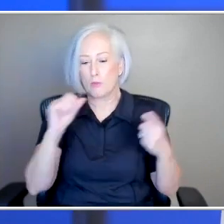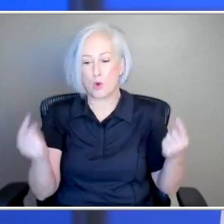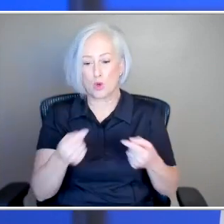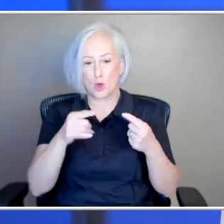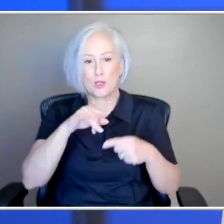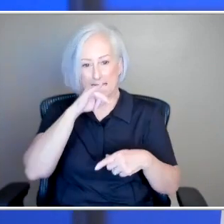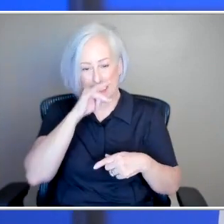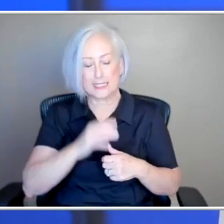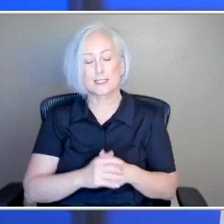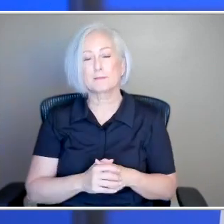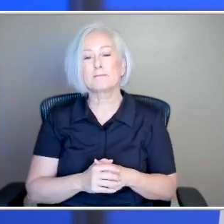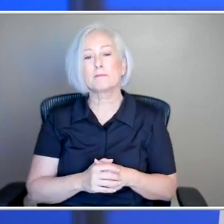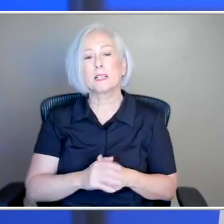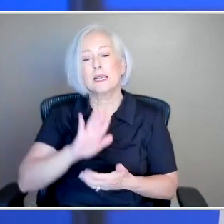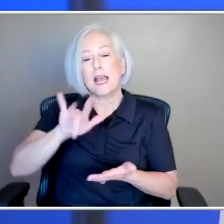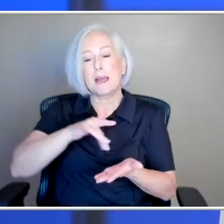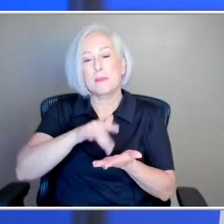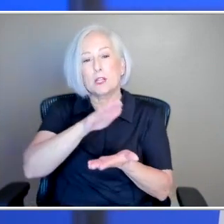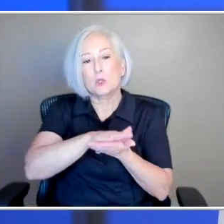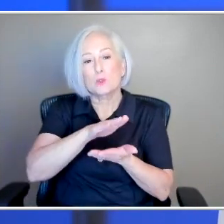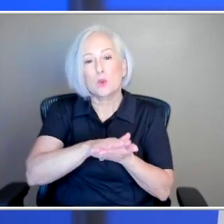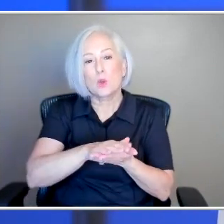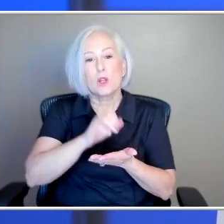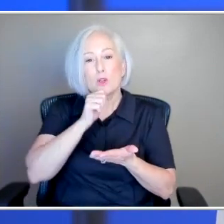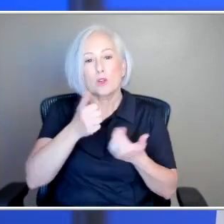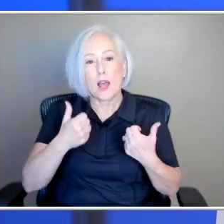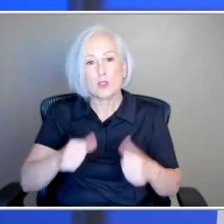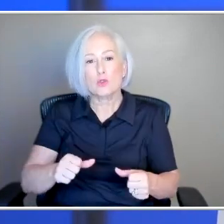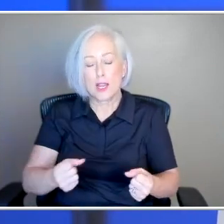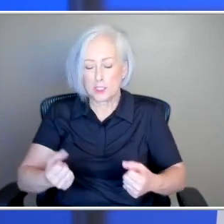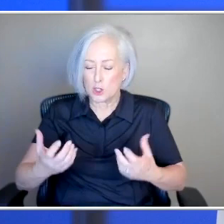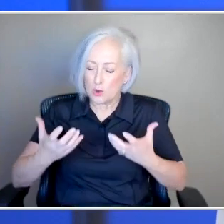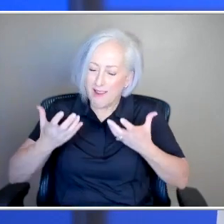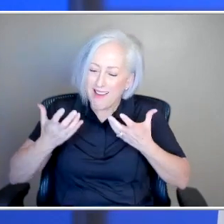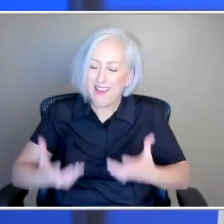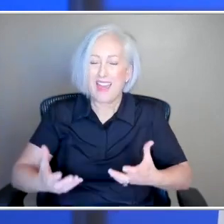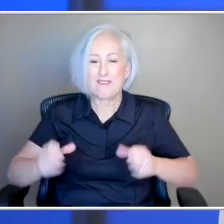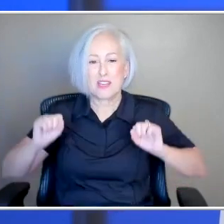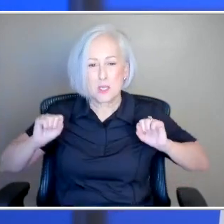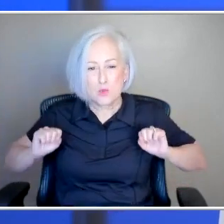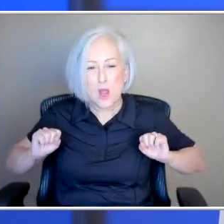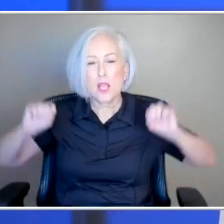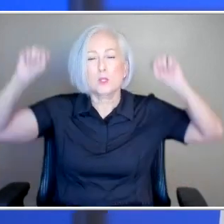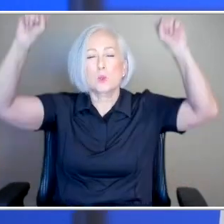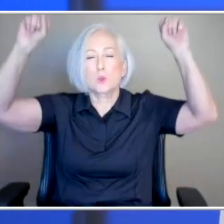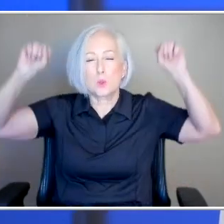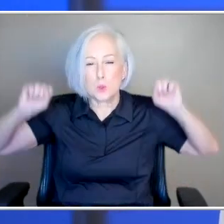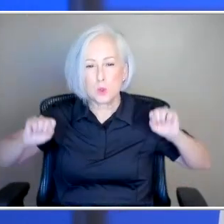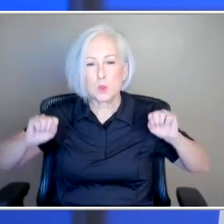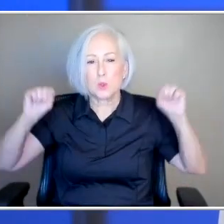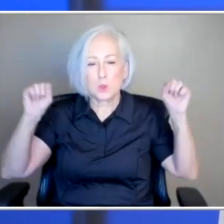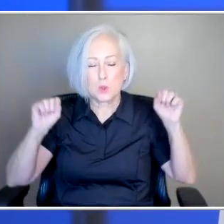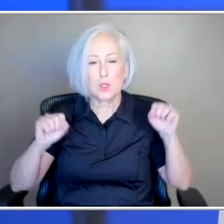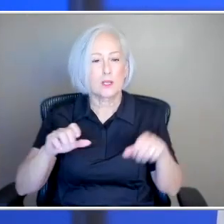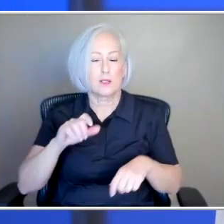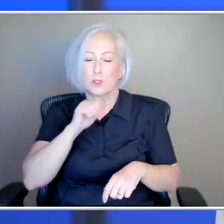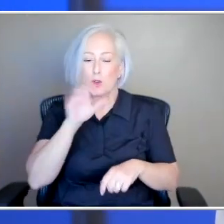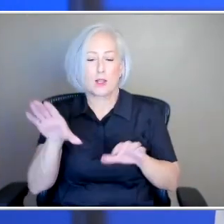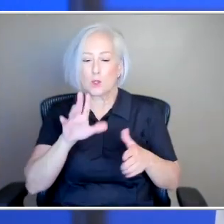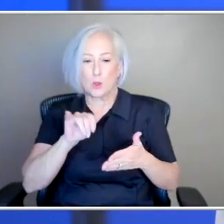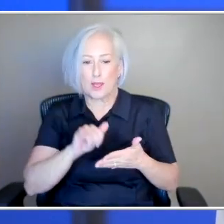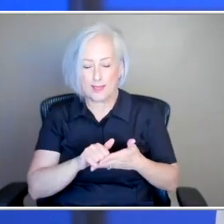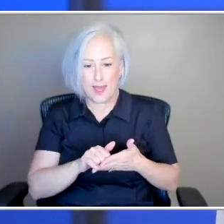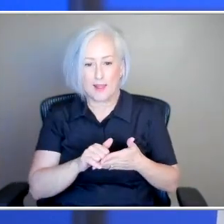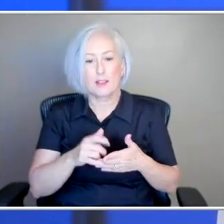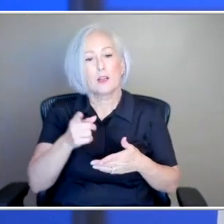a middle schooler, you're not trying to lift the big heavy weights and do the 1 rep max squat or any of that. You're trying to just be able to